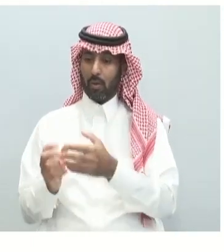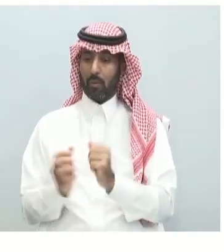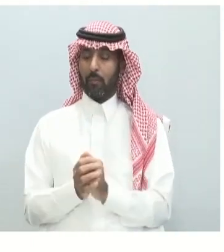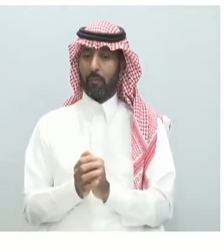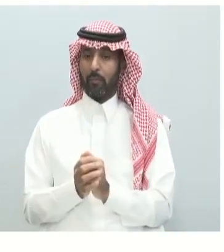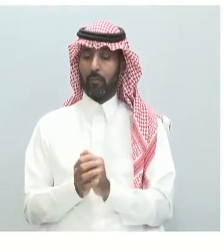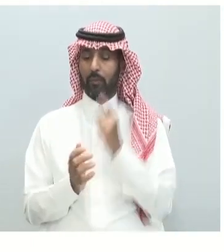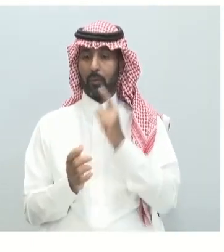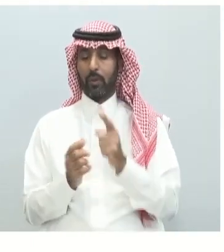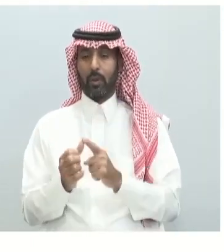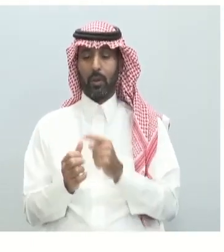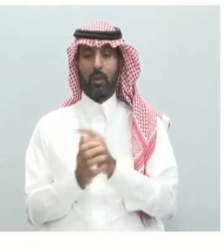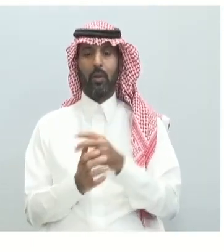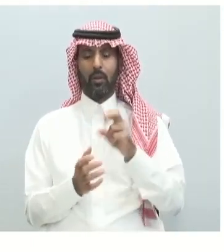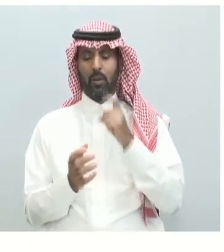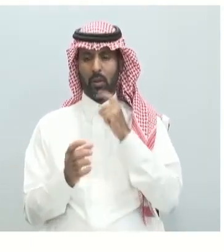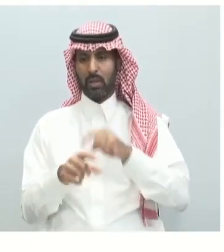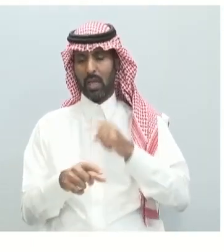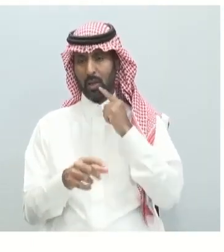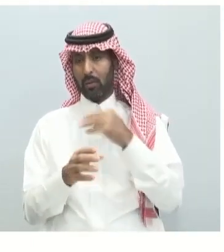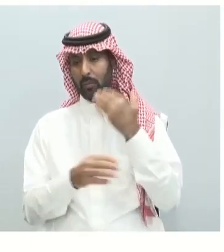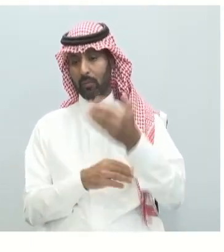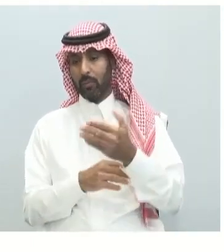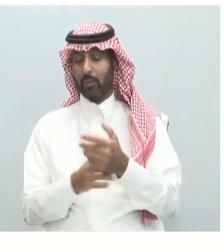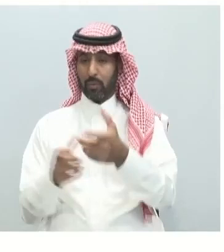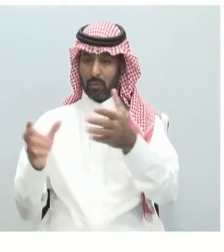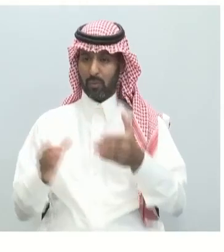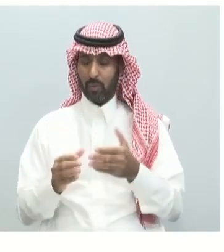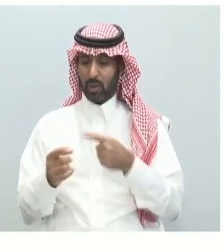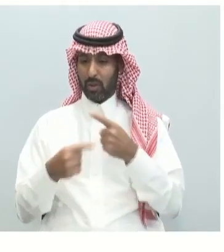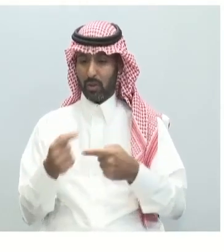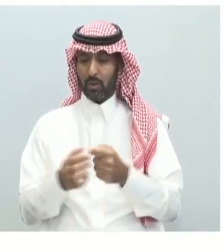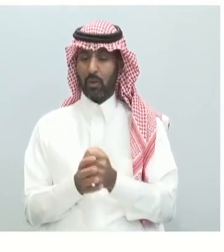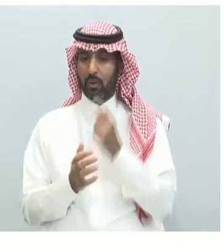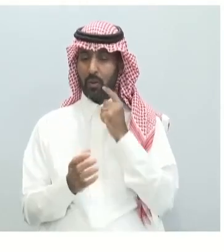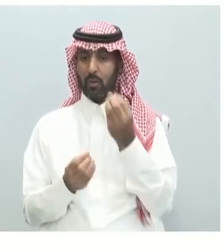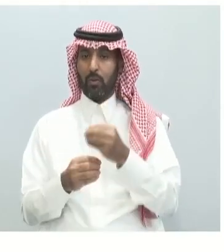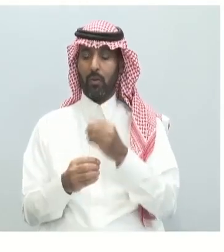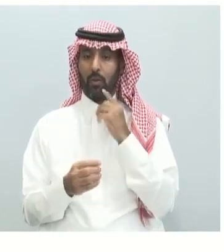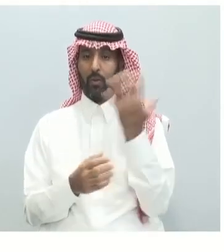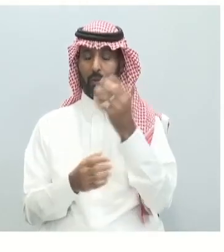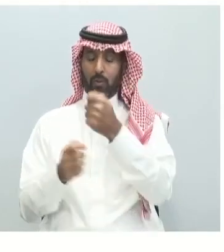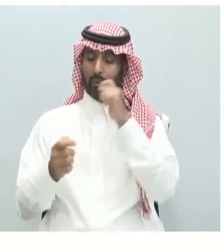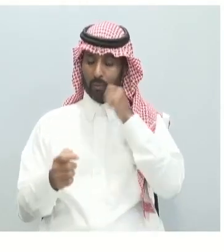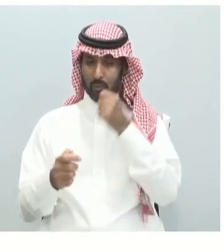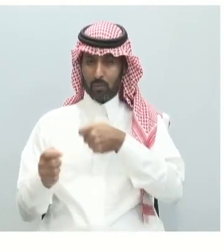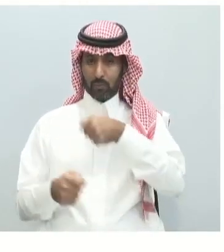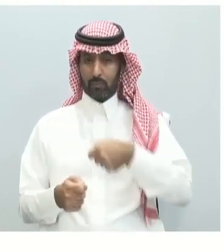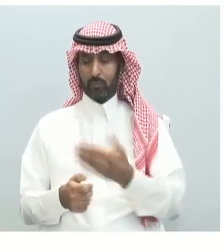season, usually about 20 weeks long. This arrangement creates many advantages for the farmers and the